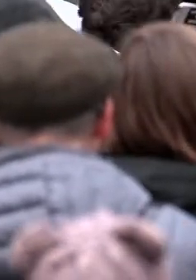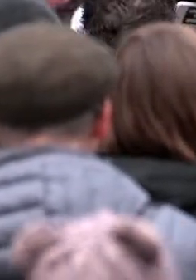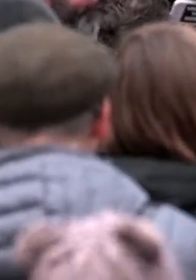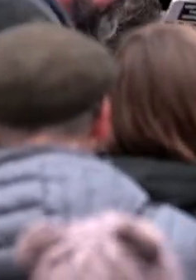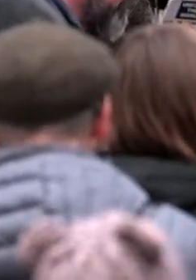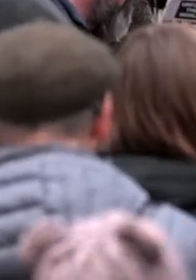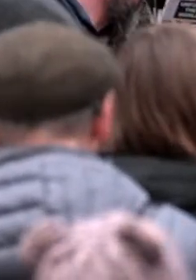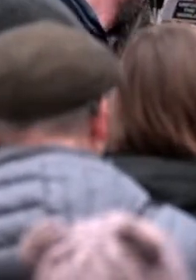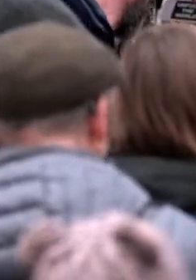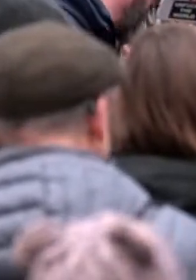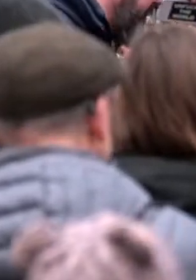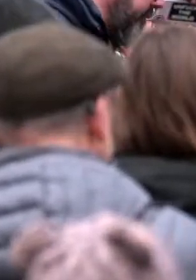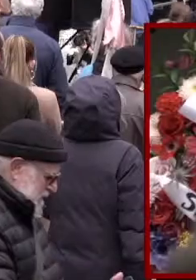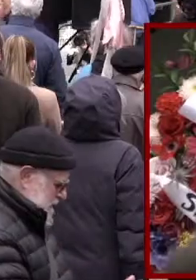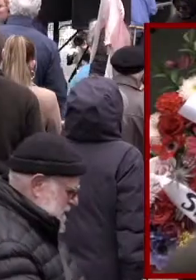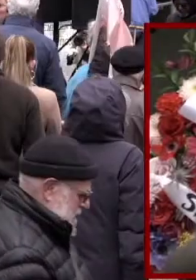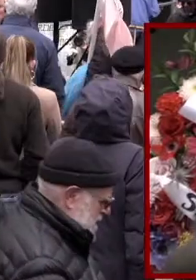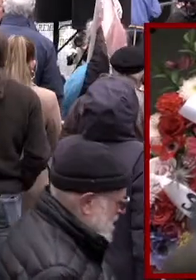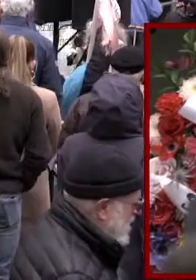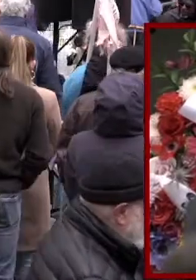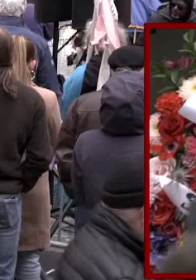Maria Moralia, age 30.